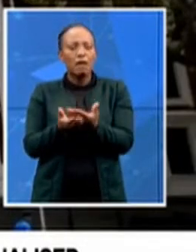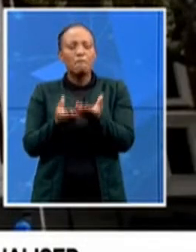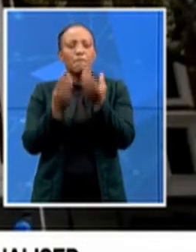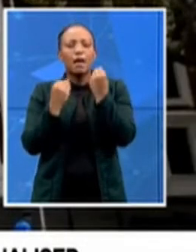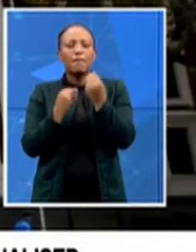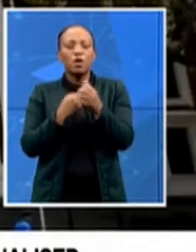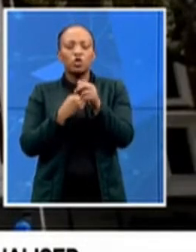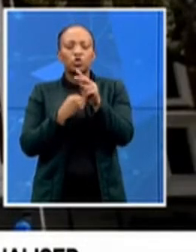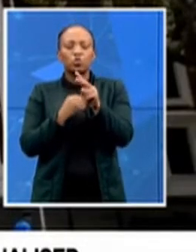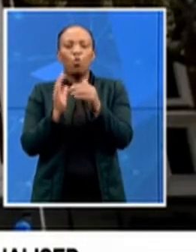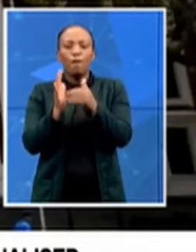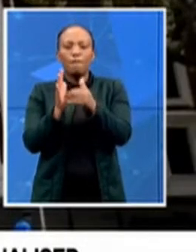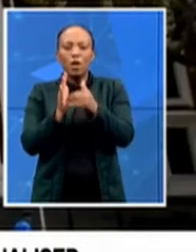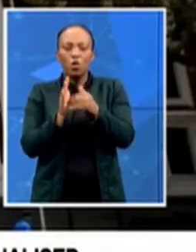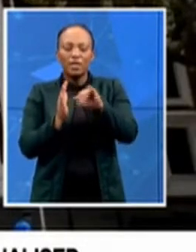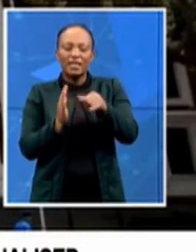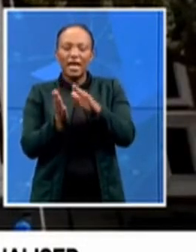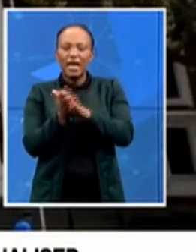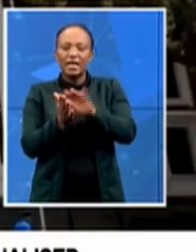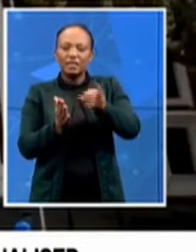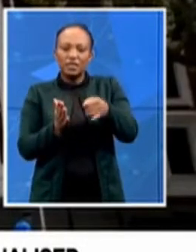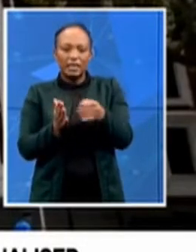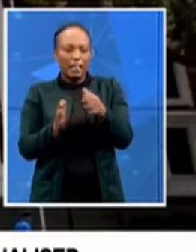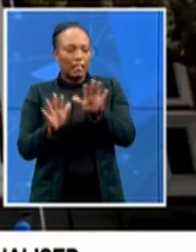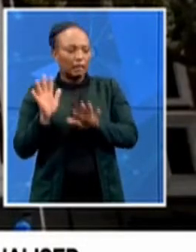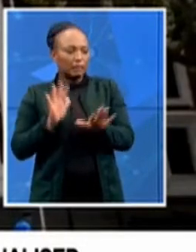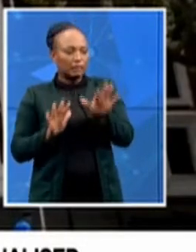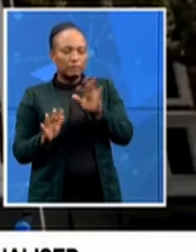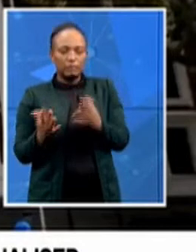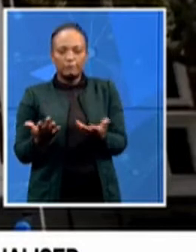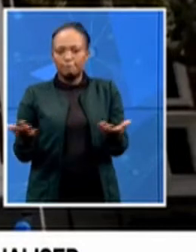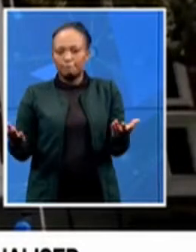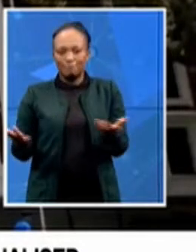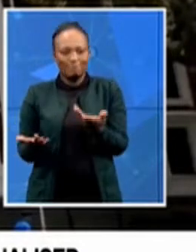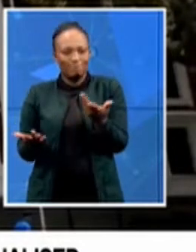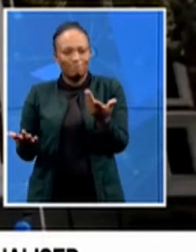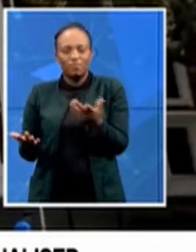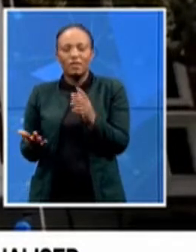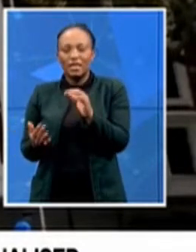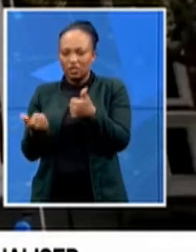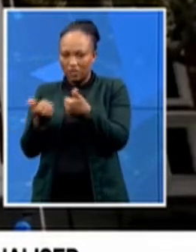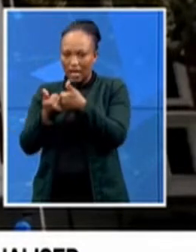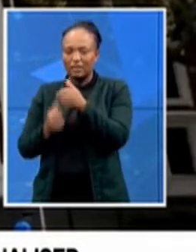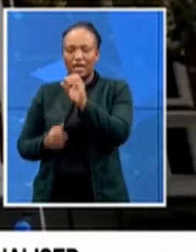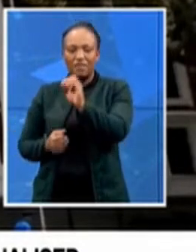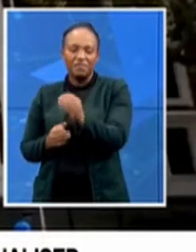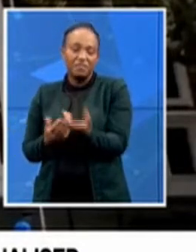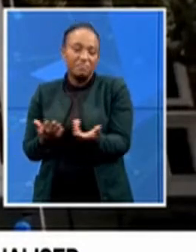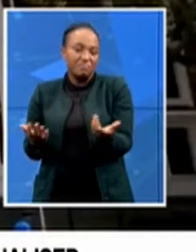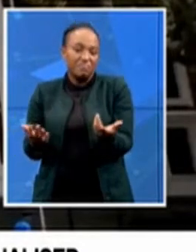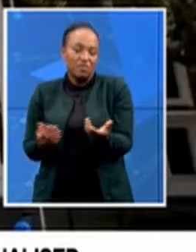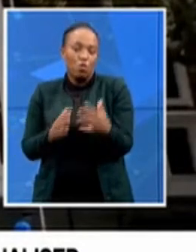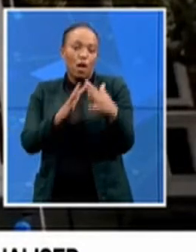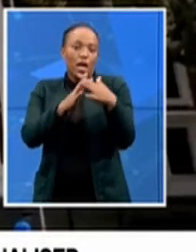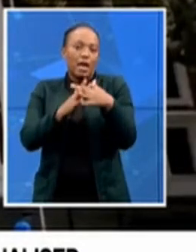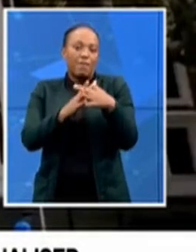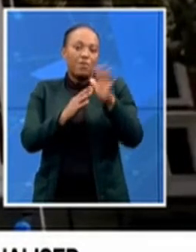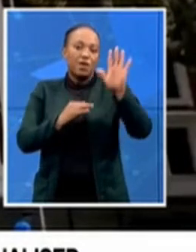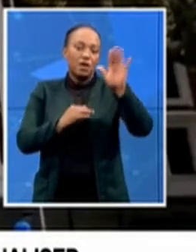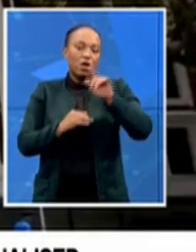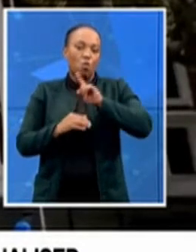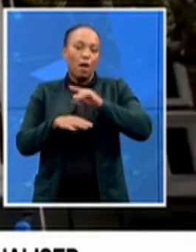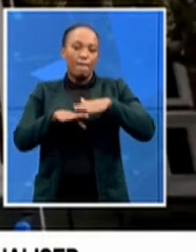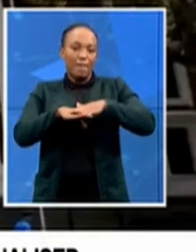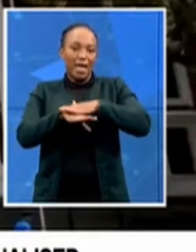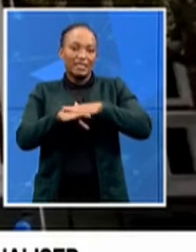it just came out that there were other challenges in the US where the basic ingredients are being manufactured. But